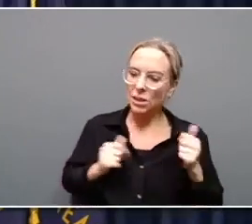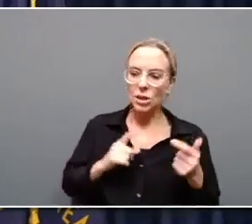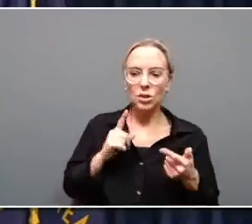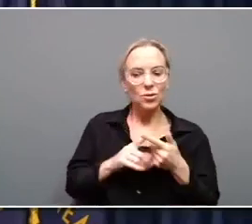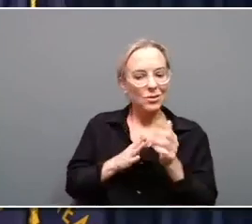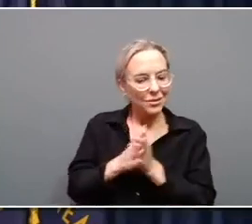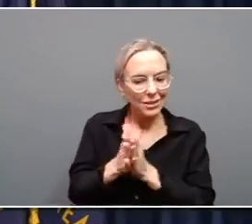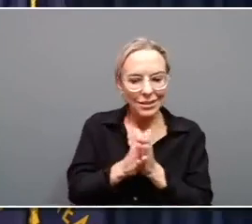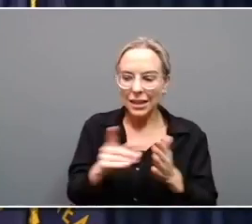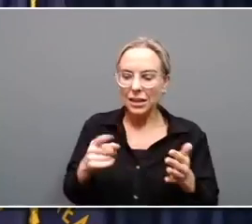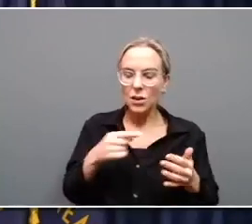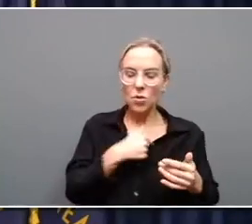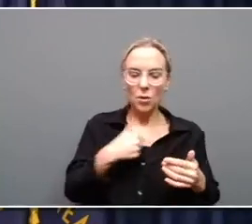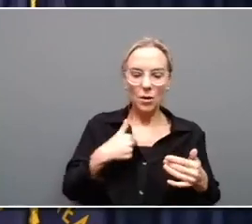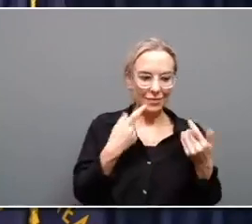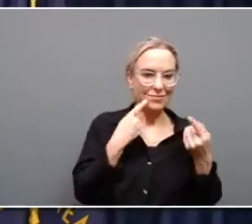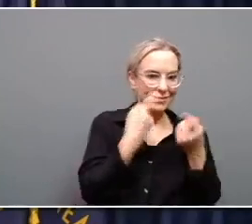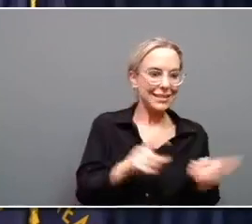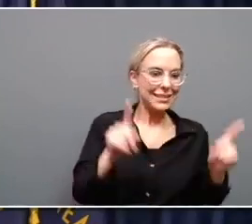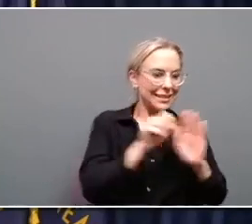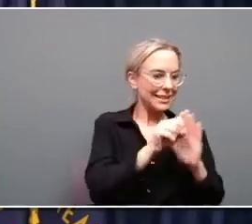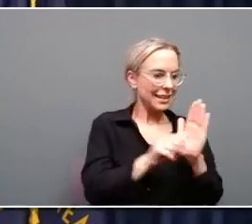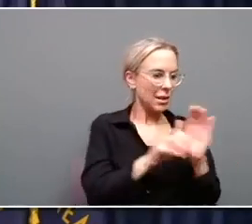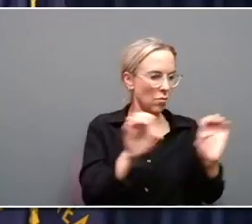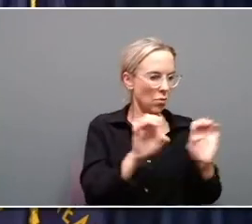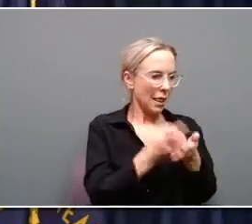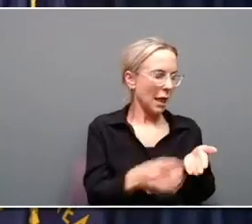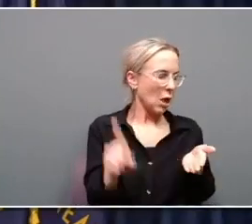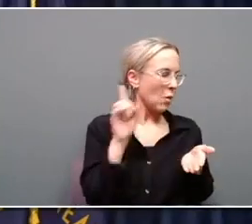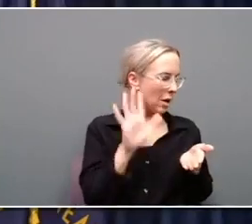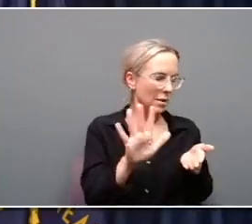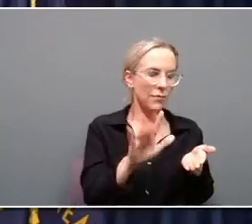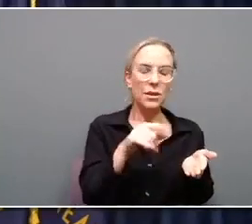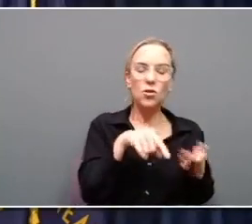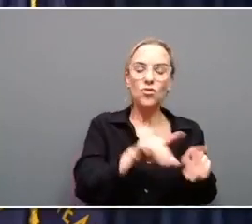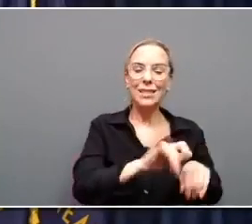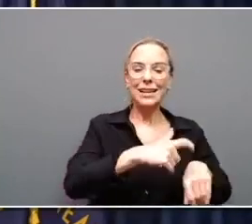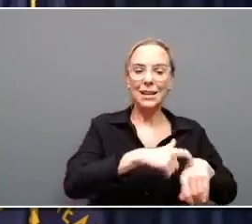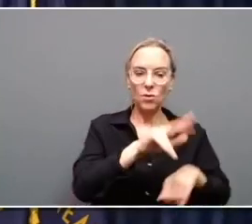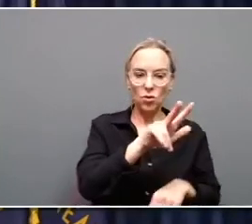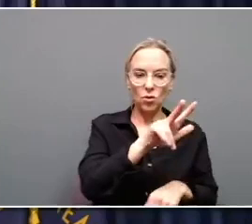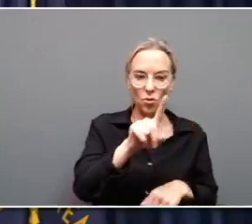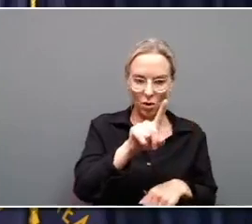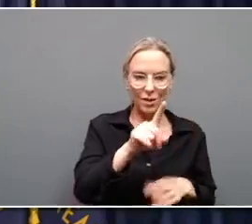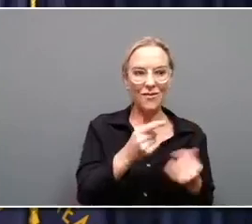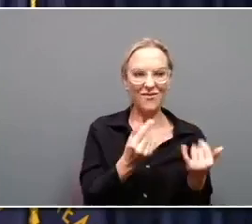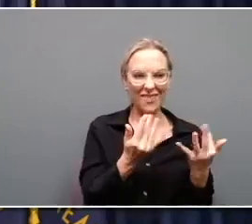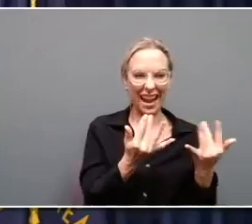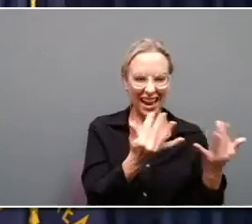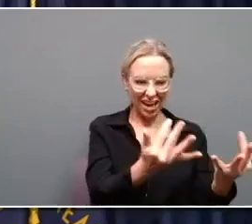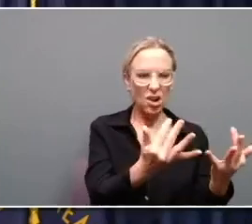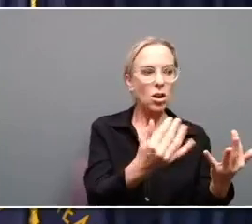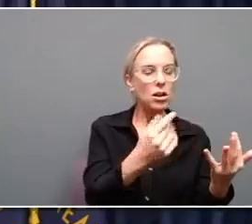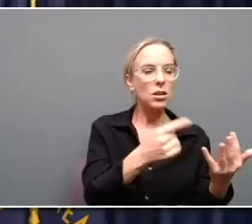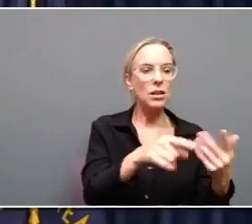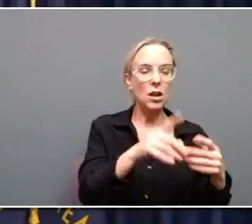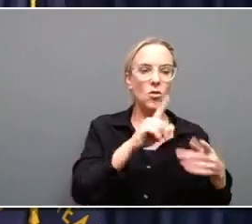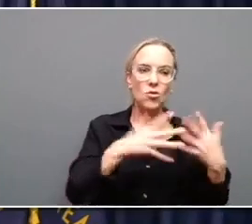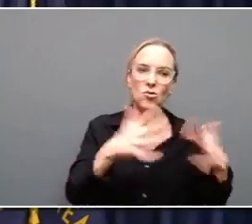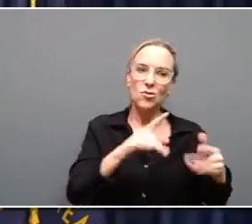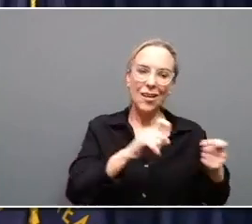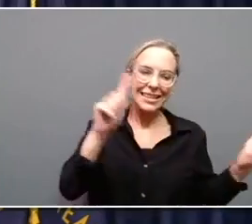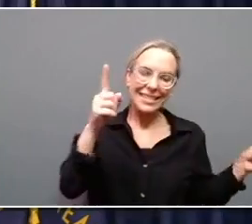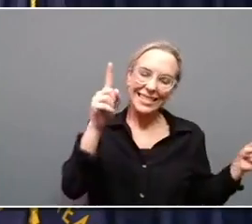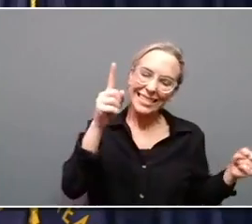state of emergency about a week ago. At that time, we had 31 active fires that were currently being worked on, but that continued